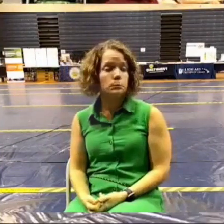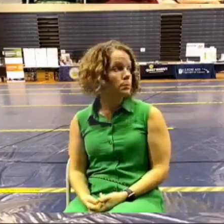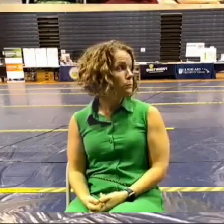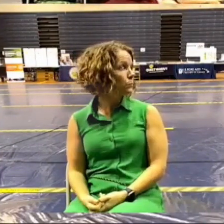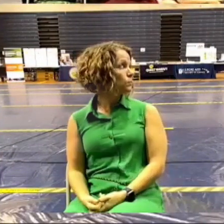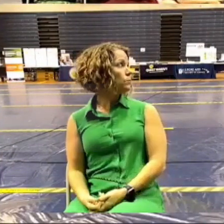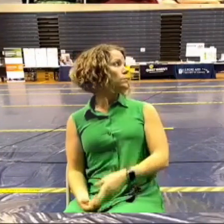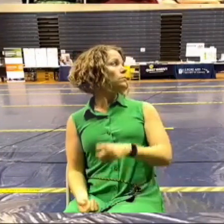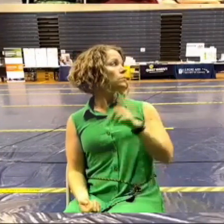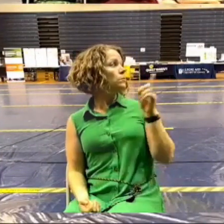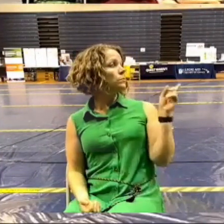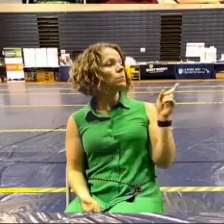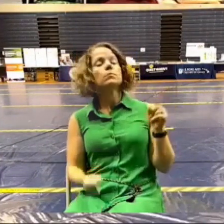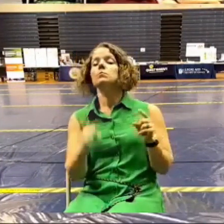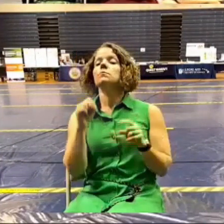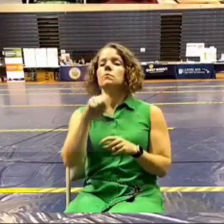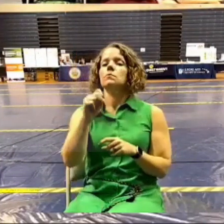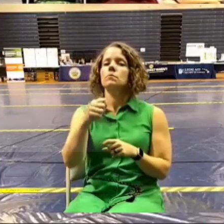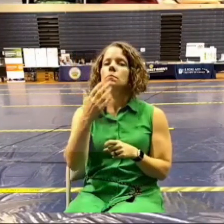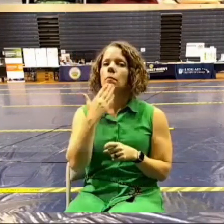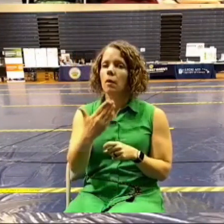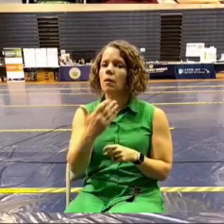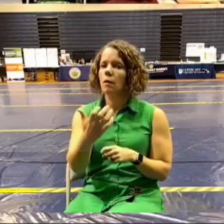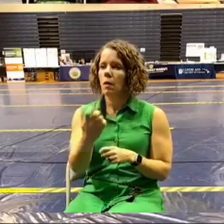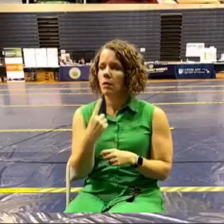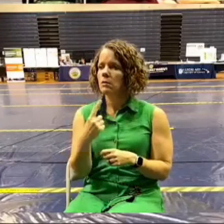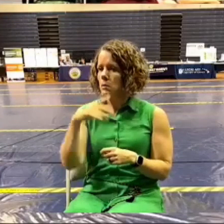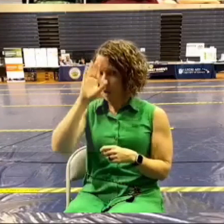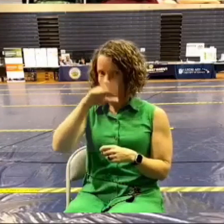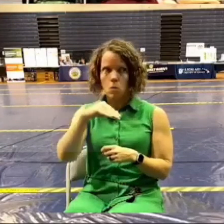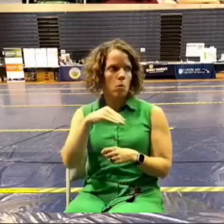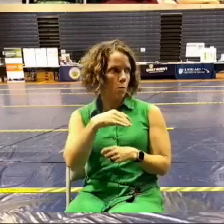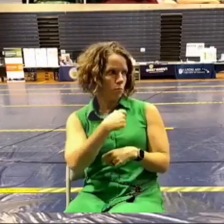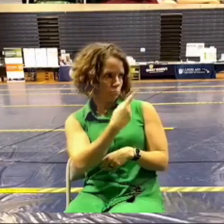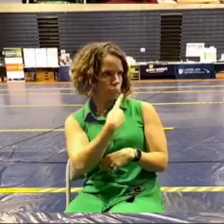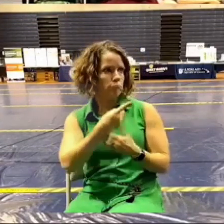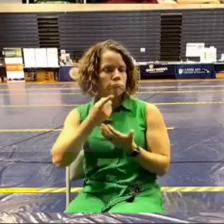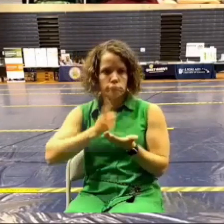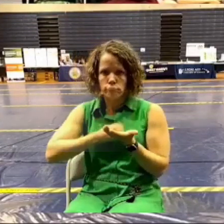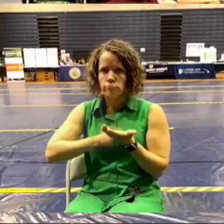Yes, sir. Thank you for the question. So I know we've talked about it at length.